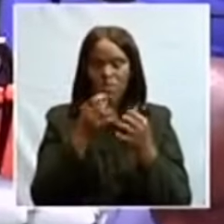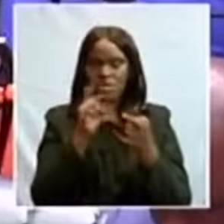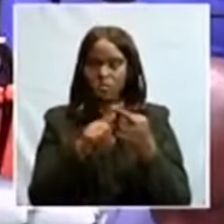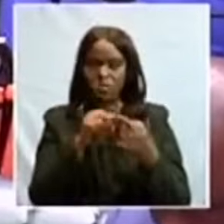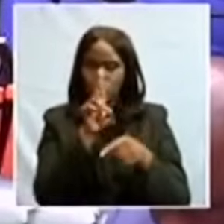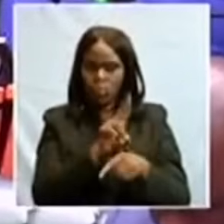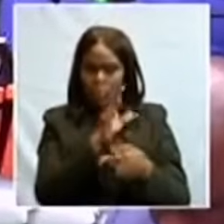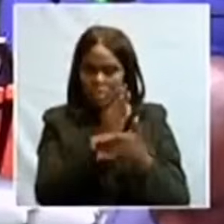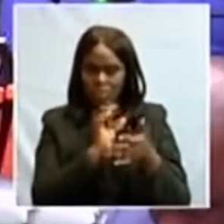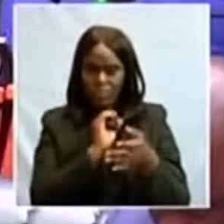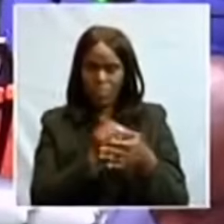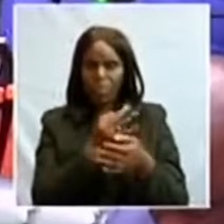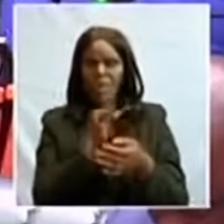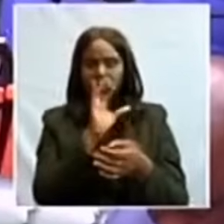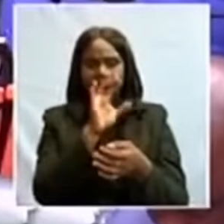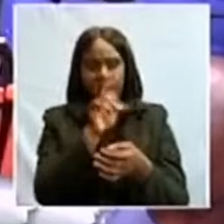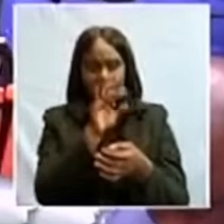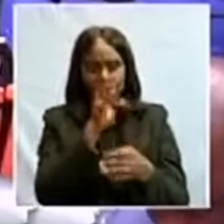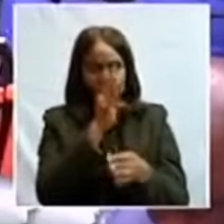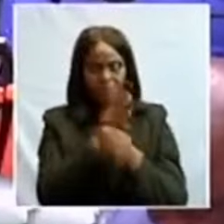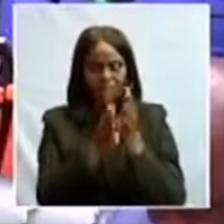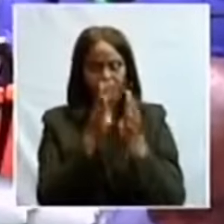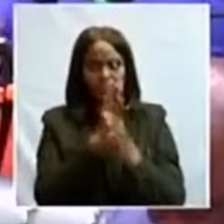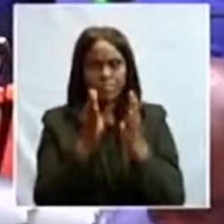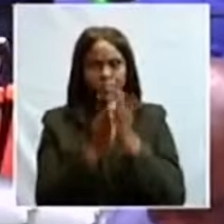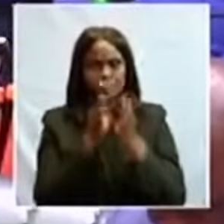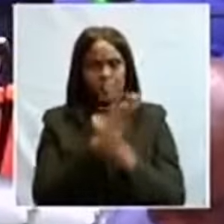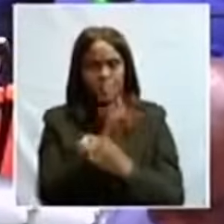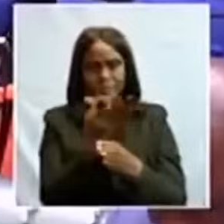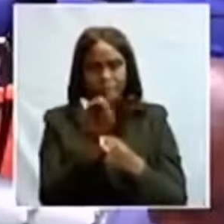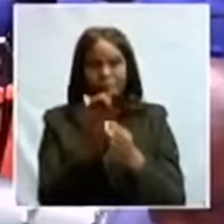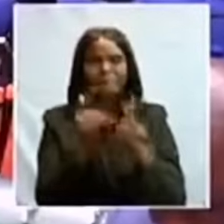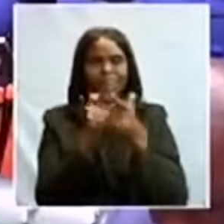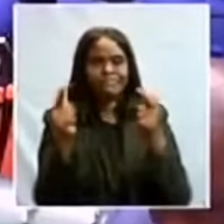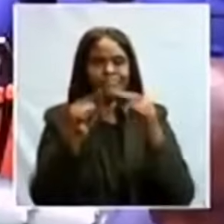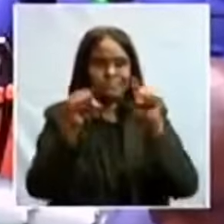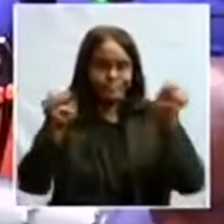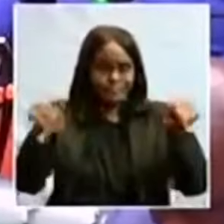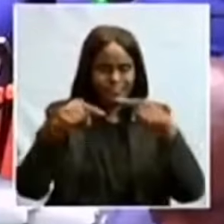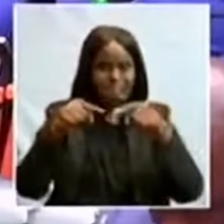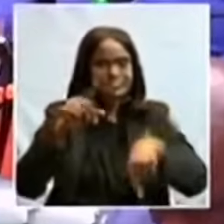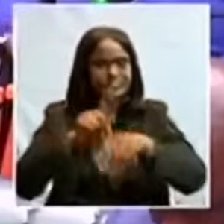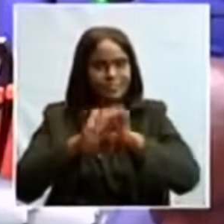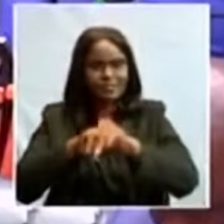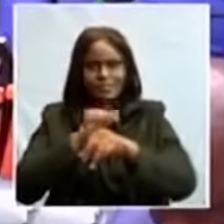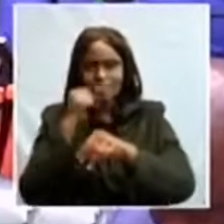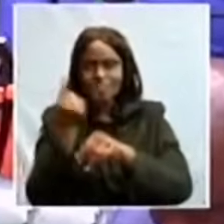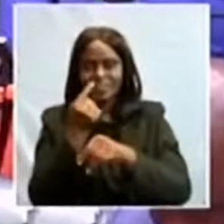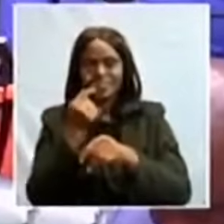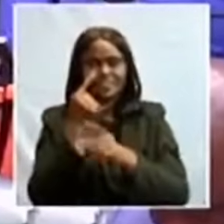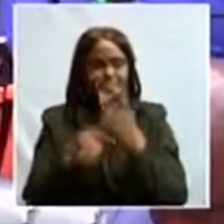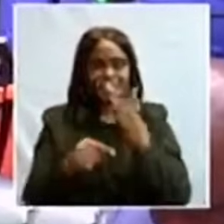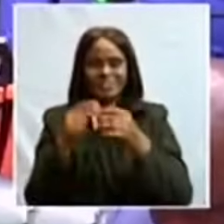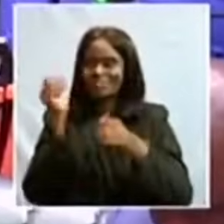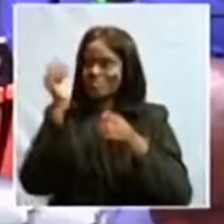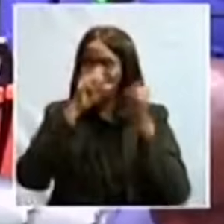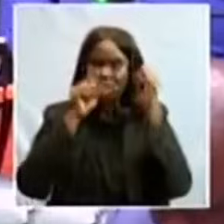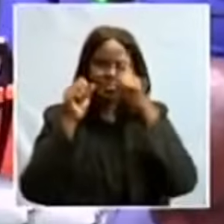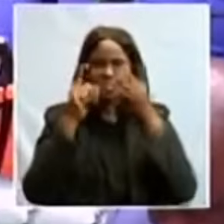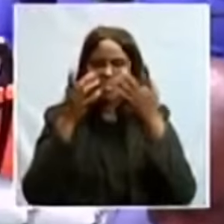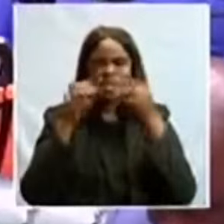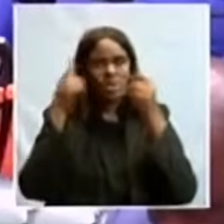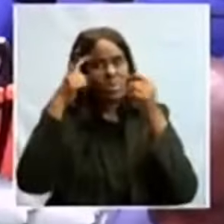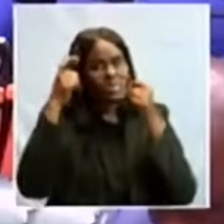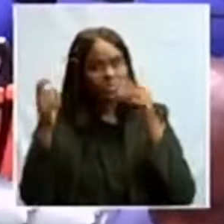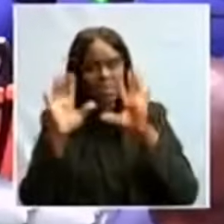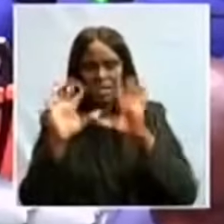spend some of our CDF to construct the pitches I'm talking about. So it is not just coming from the blues. It is